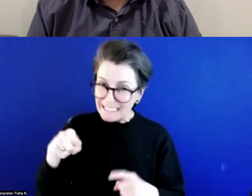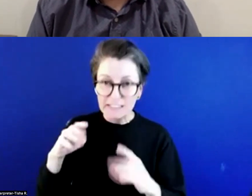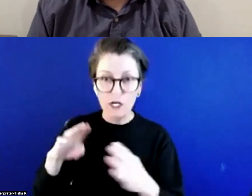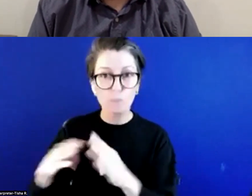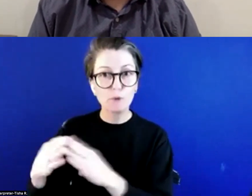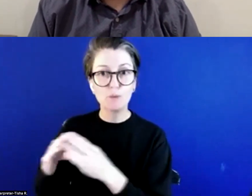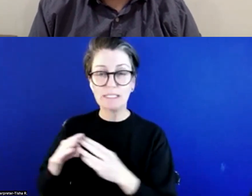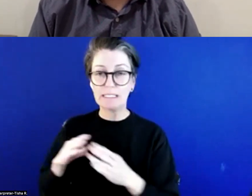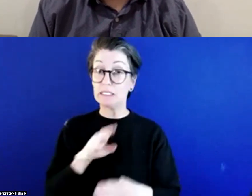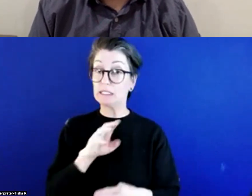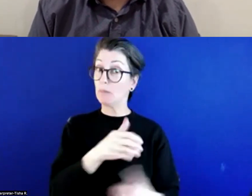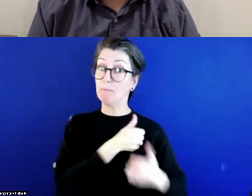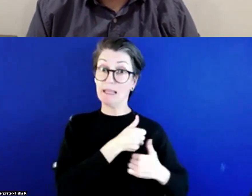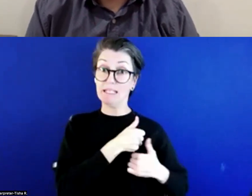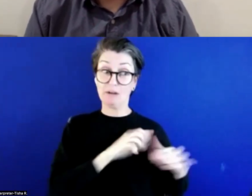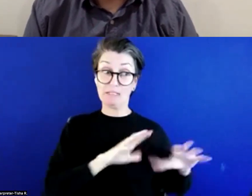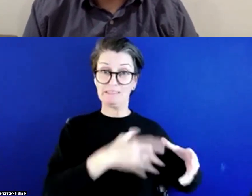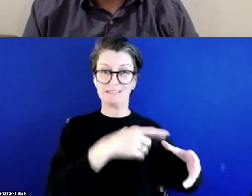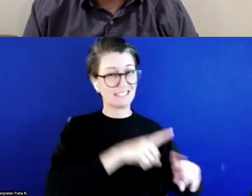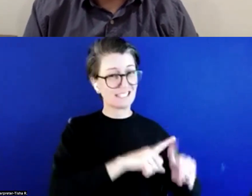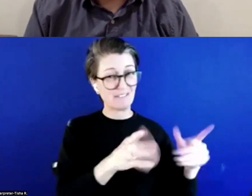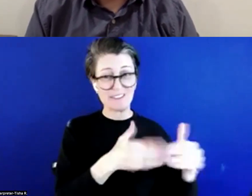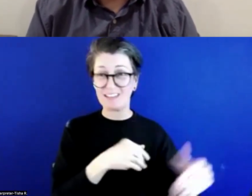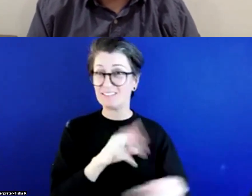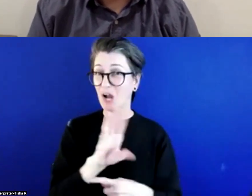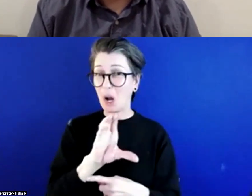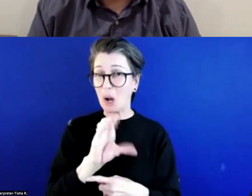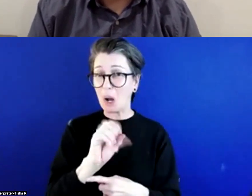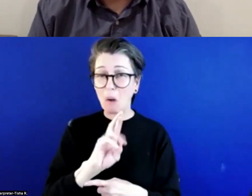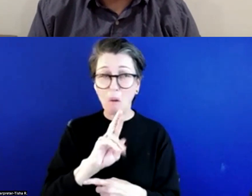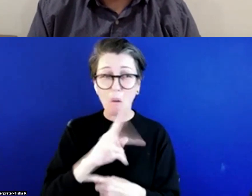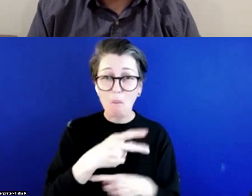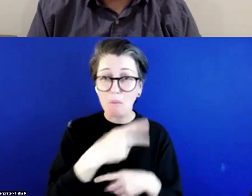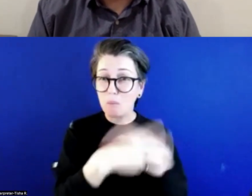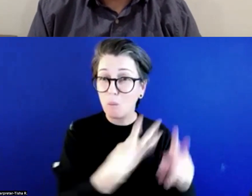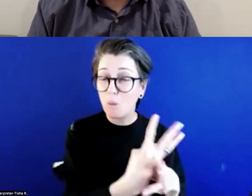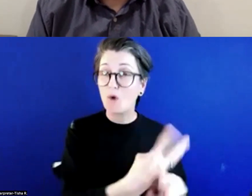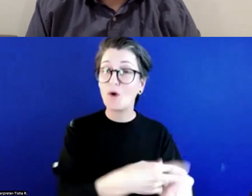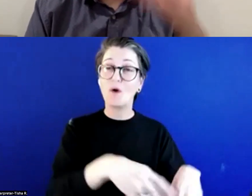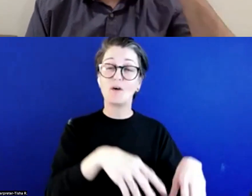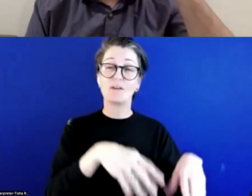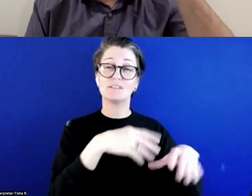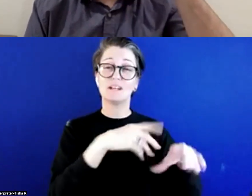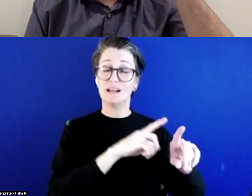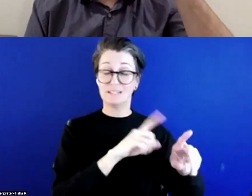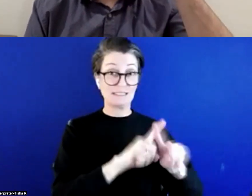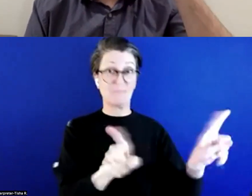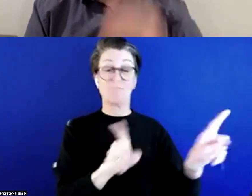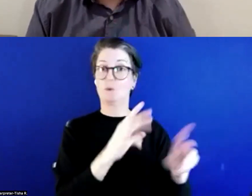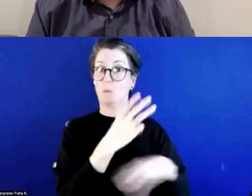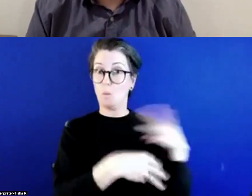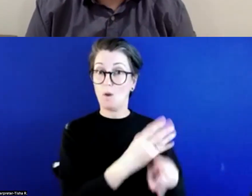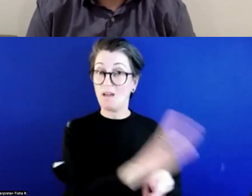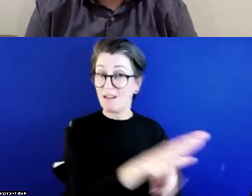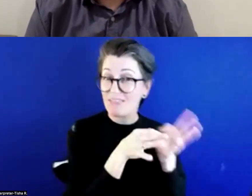than any other community, different language, everything, structures. And then when you leave that, that's part of